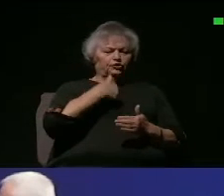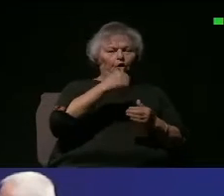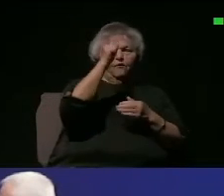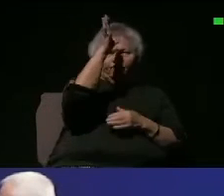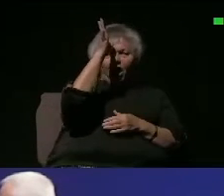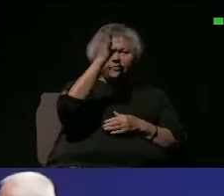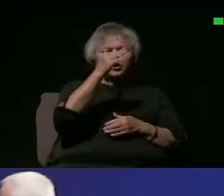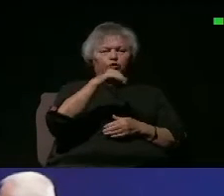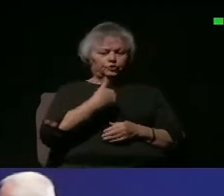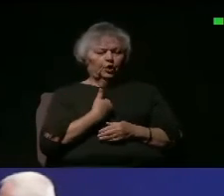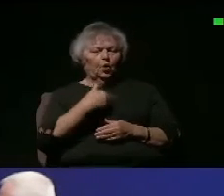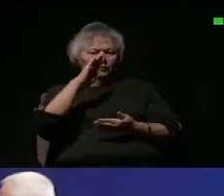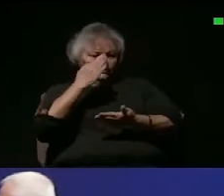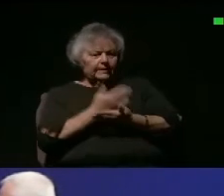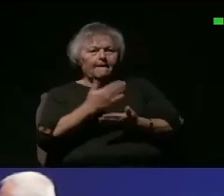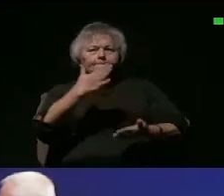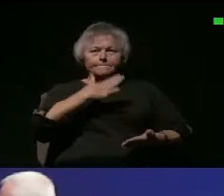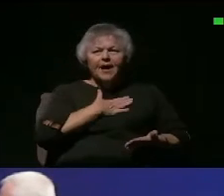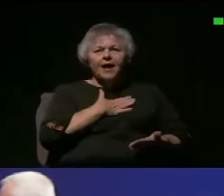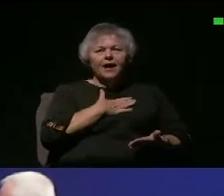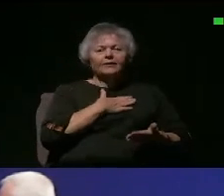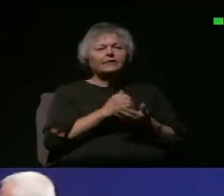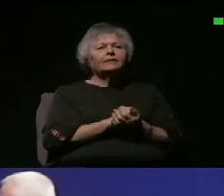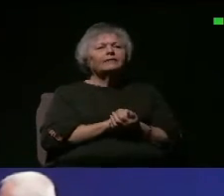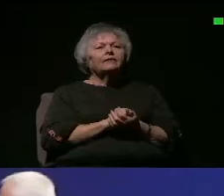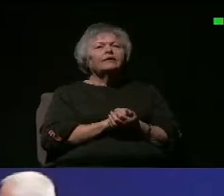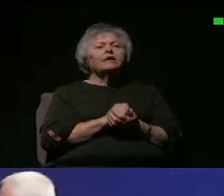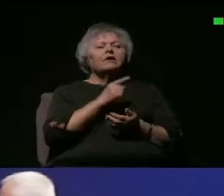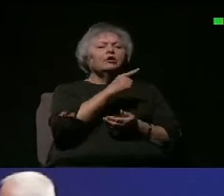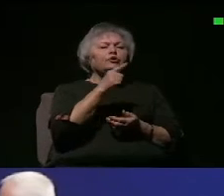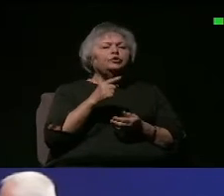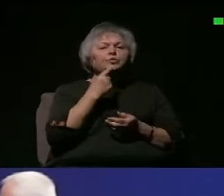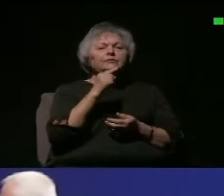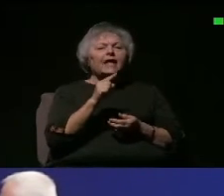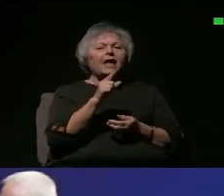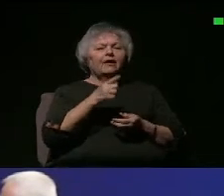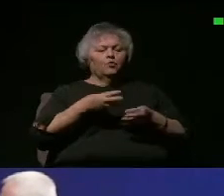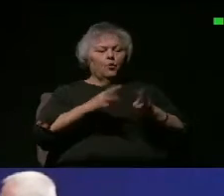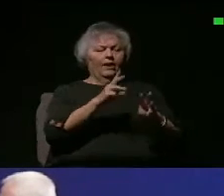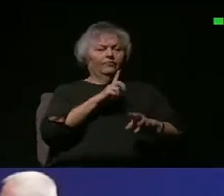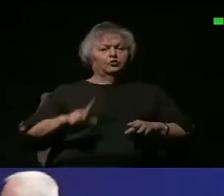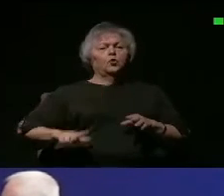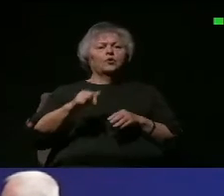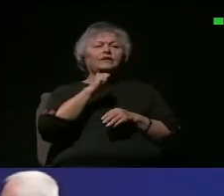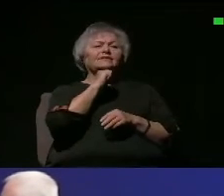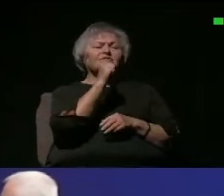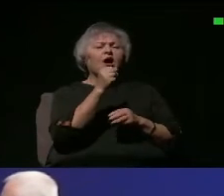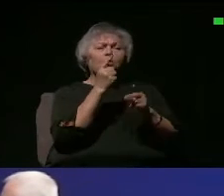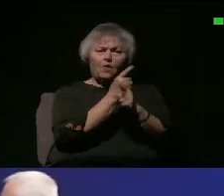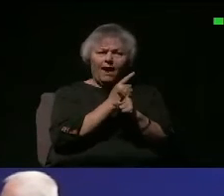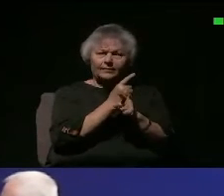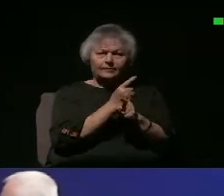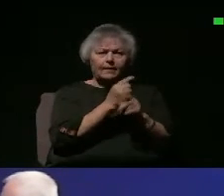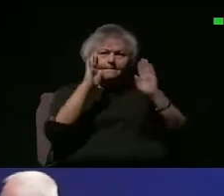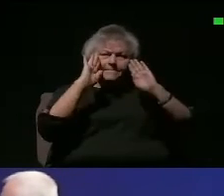is mine. God goes on to say in verse 25 and 29, yet you say the way of the Lord is not right. Hear now, O house of